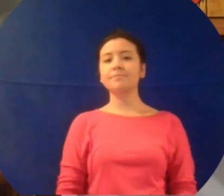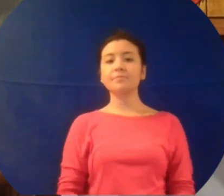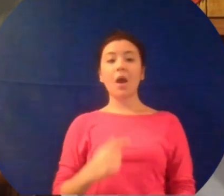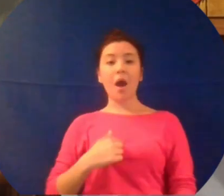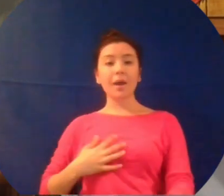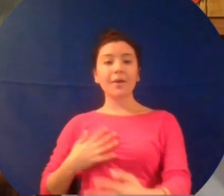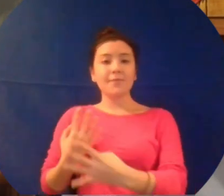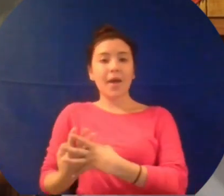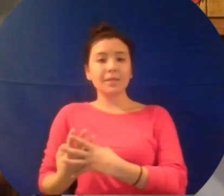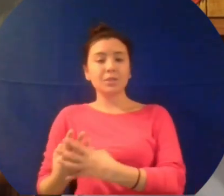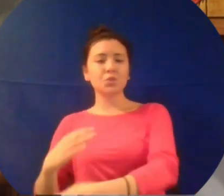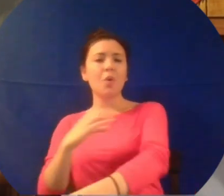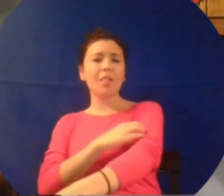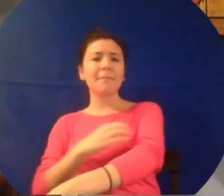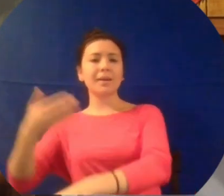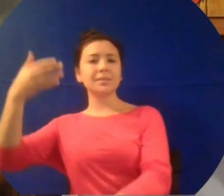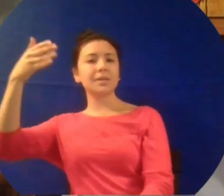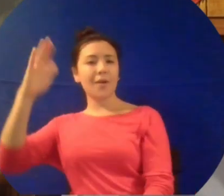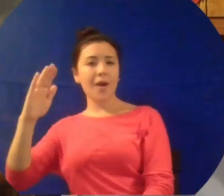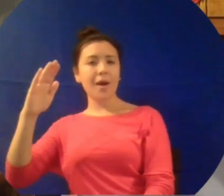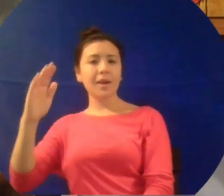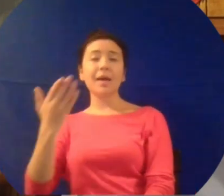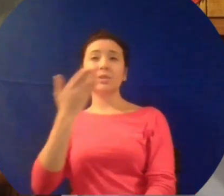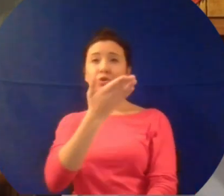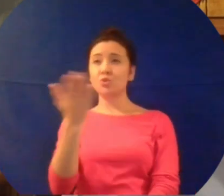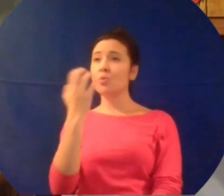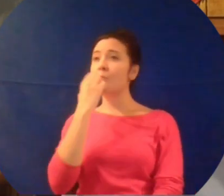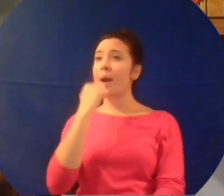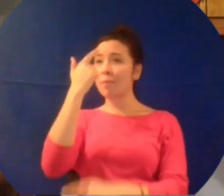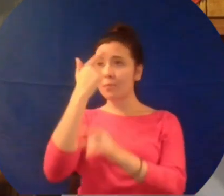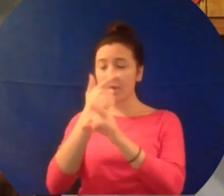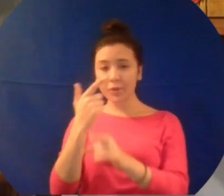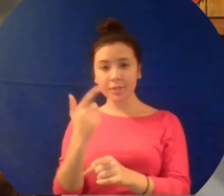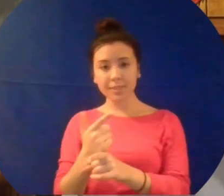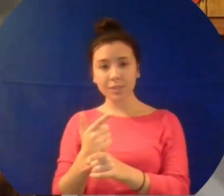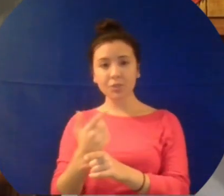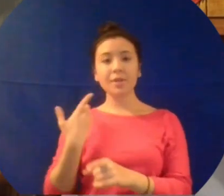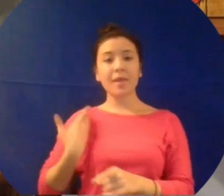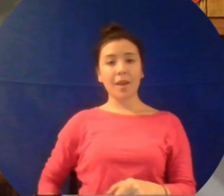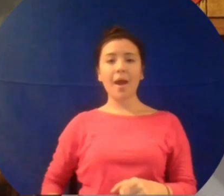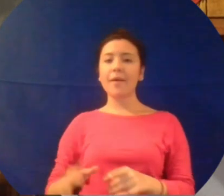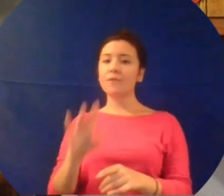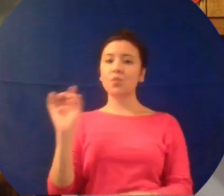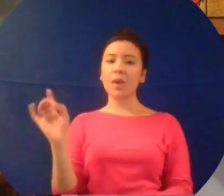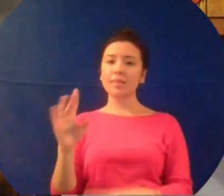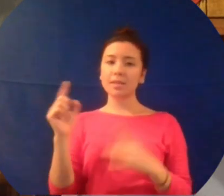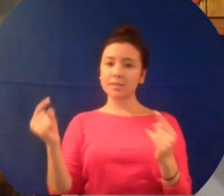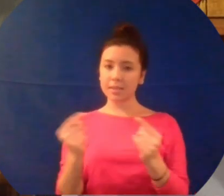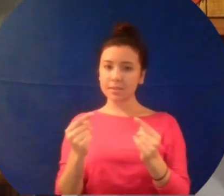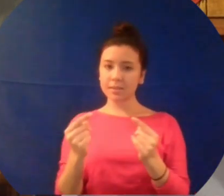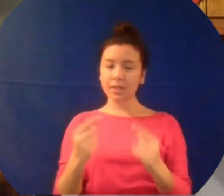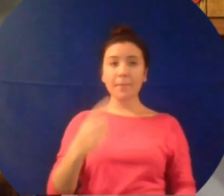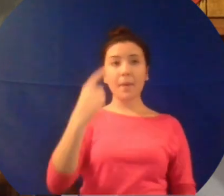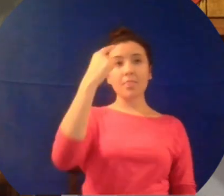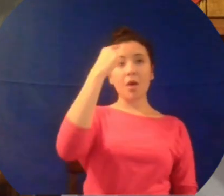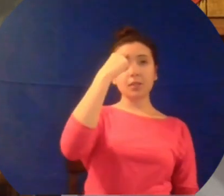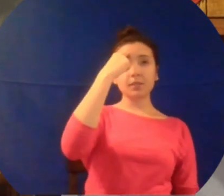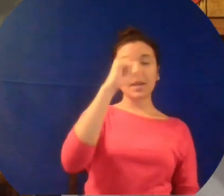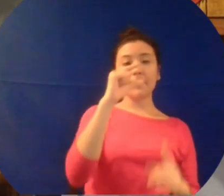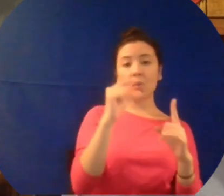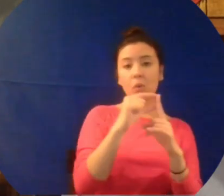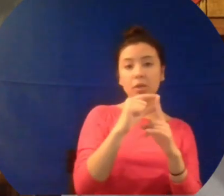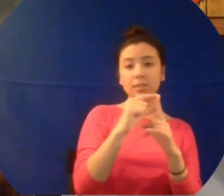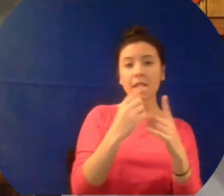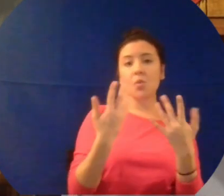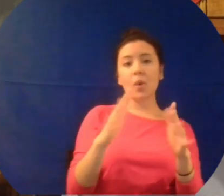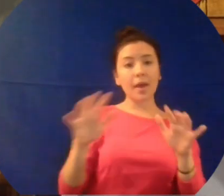I confess to Almighty God and to you, my brothers and sisters, that I have greatly sinned in my thoughts and